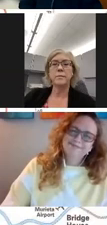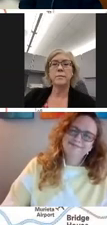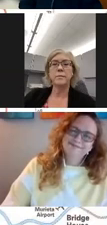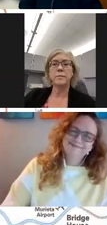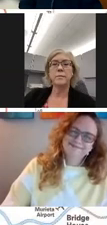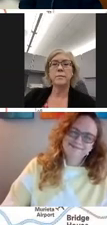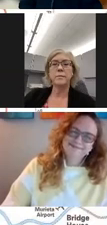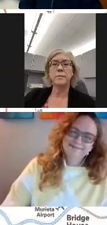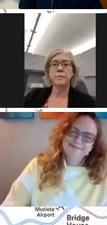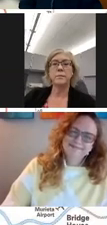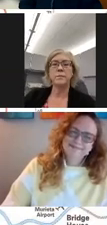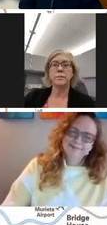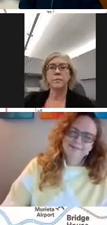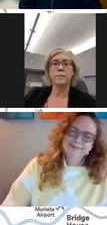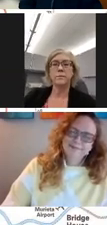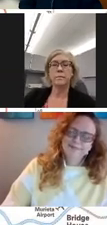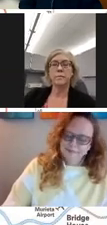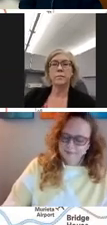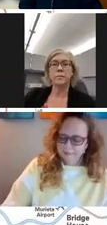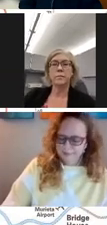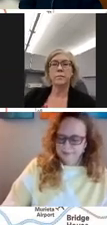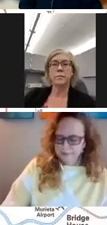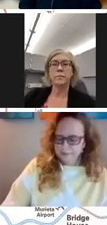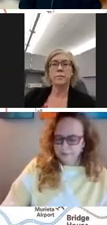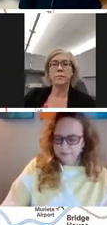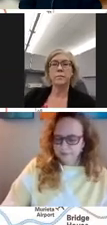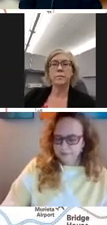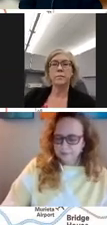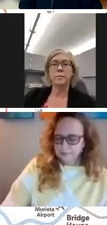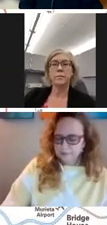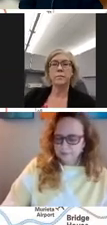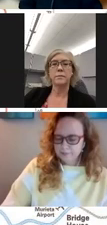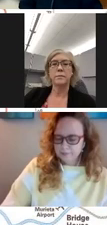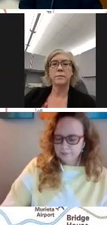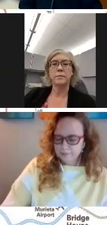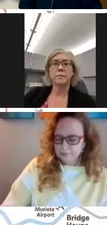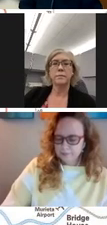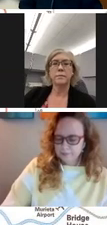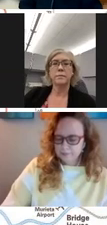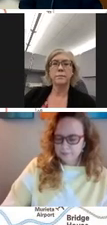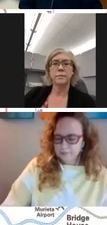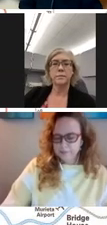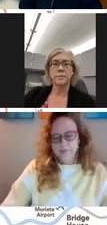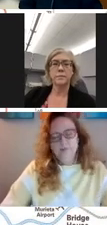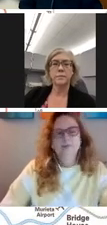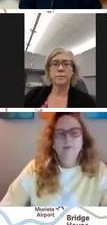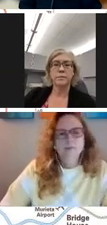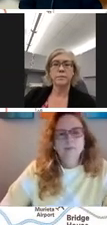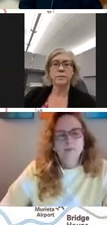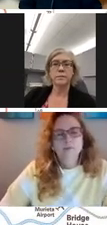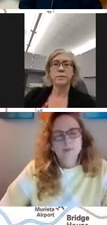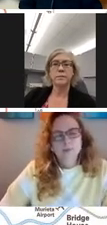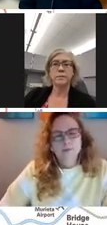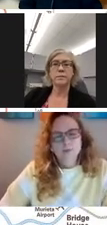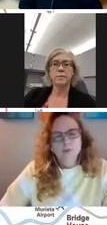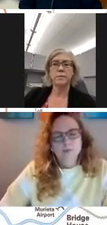we continue to stay connected with this person as they move through their career path because there are changes that